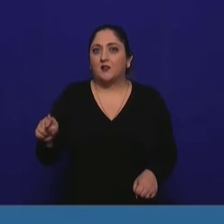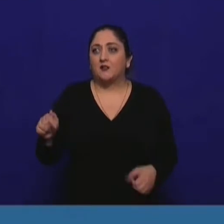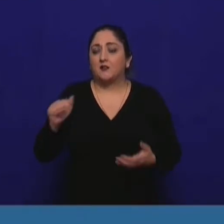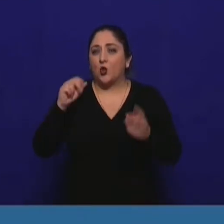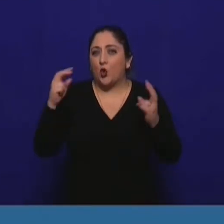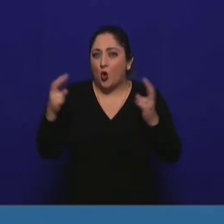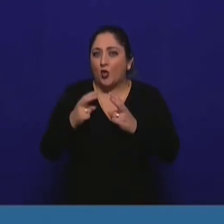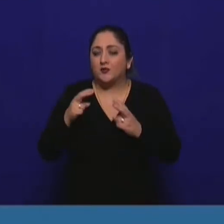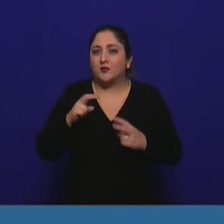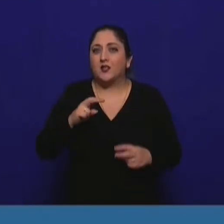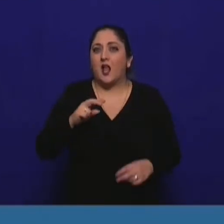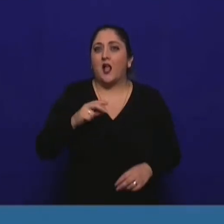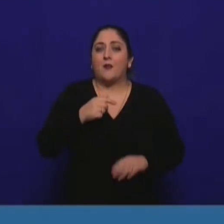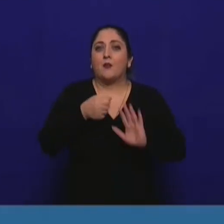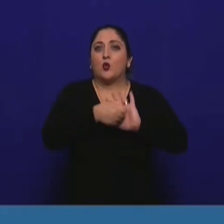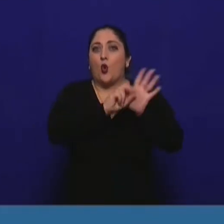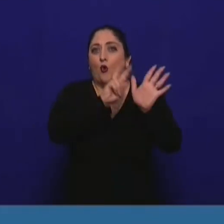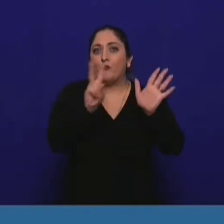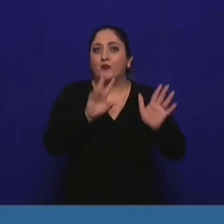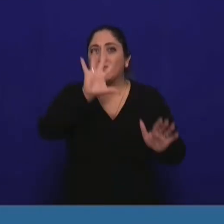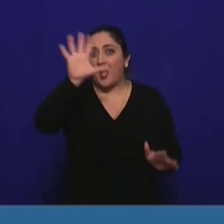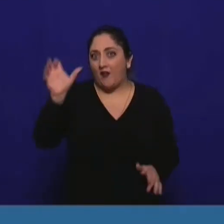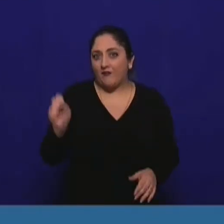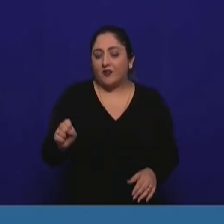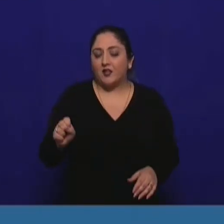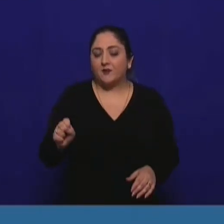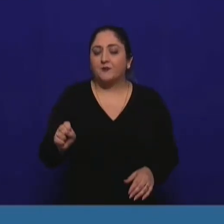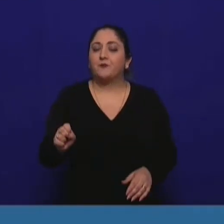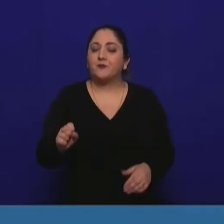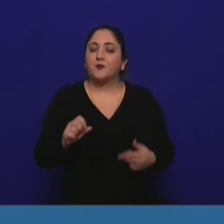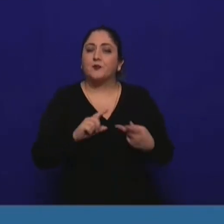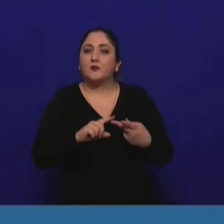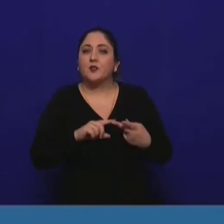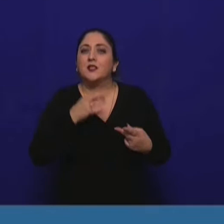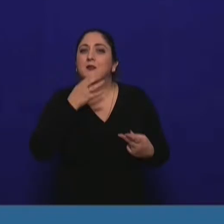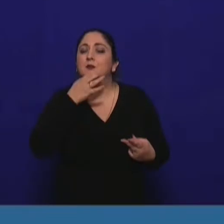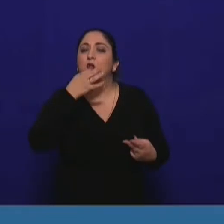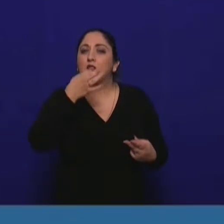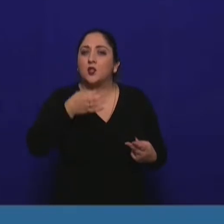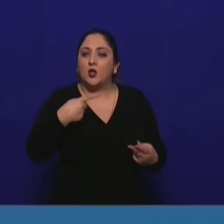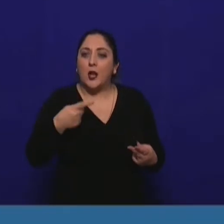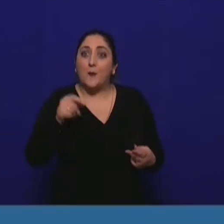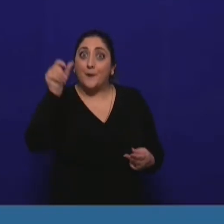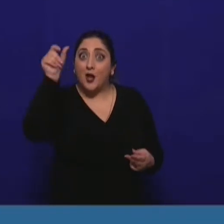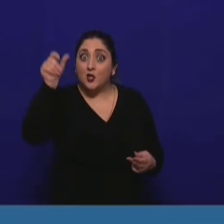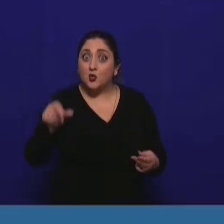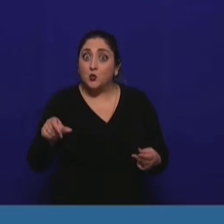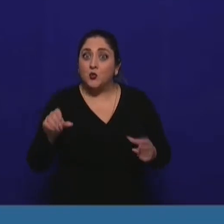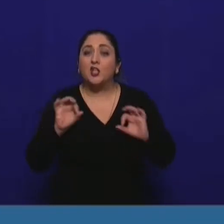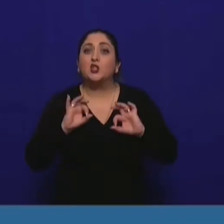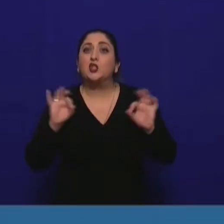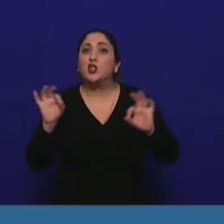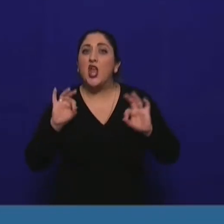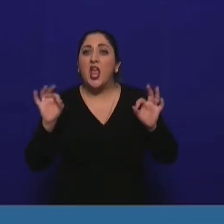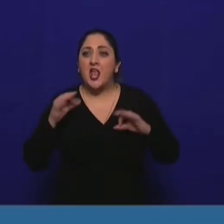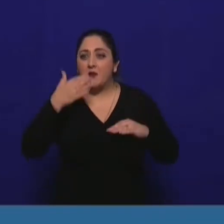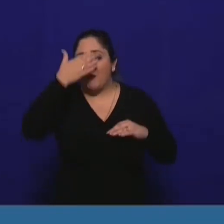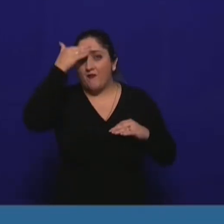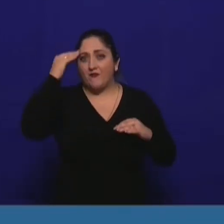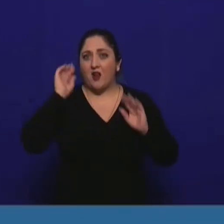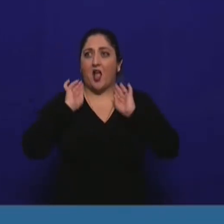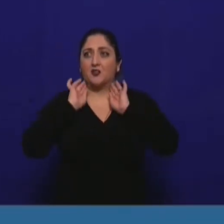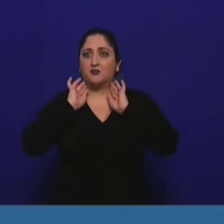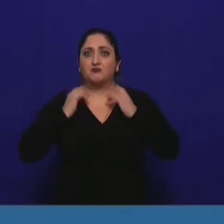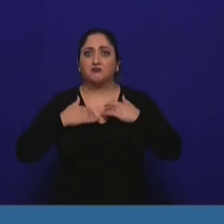tal-kollega, f'każ illi persuna tkun asintomatika u tkun tgħix ma' persuna oħra